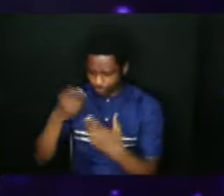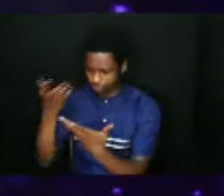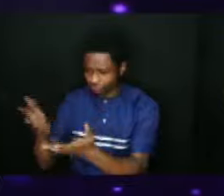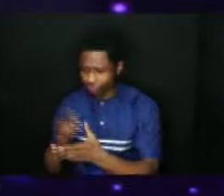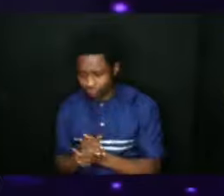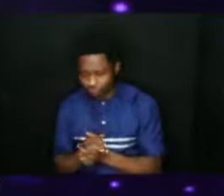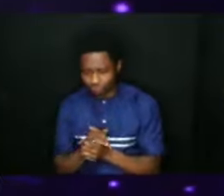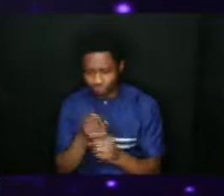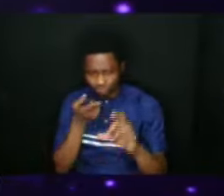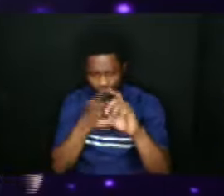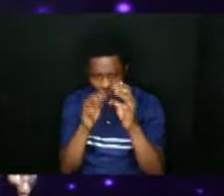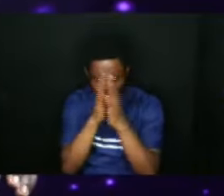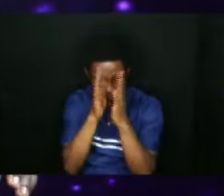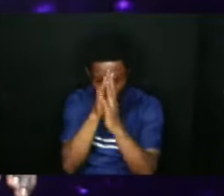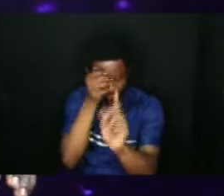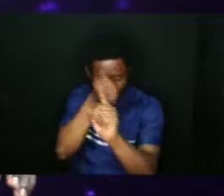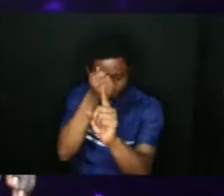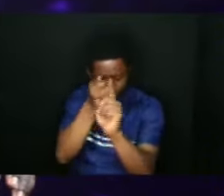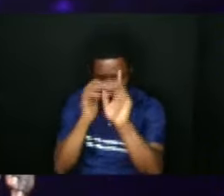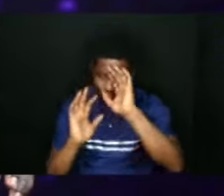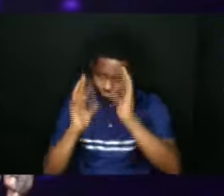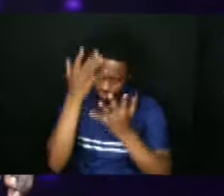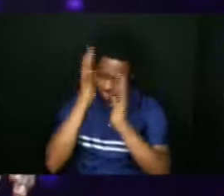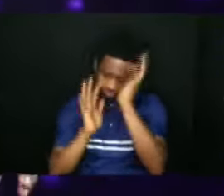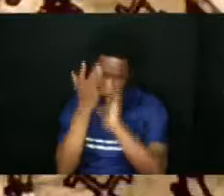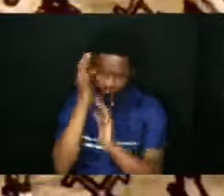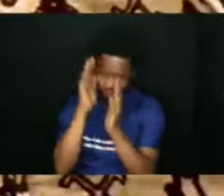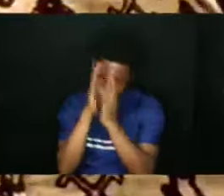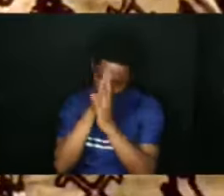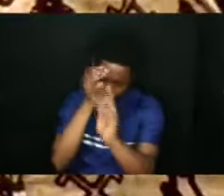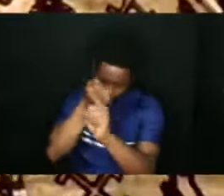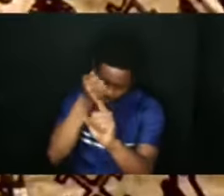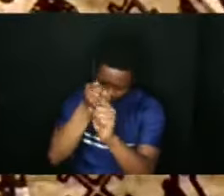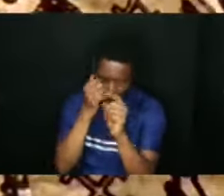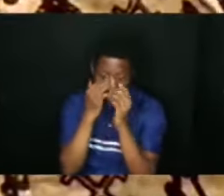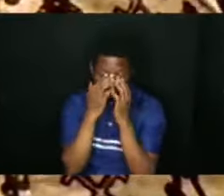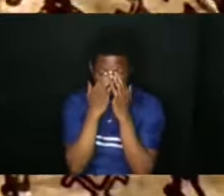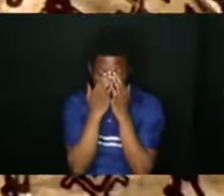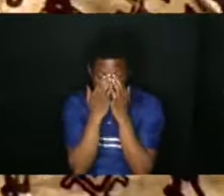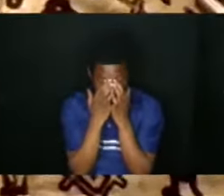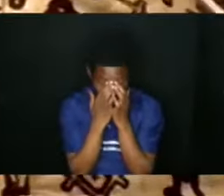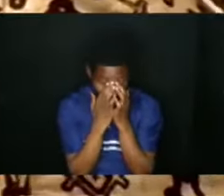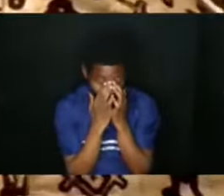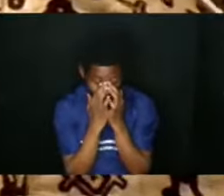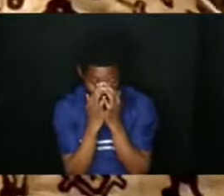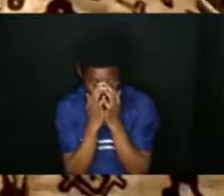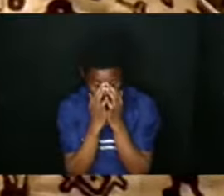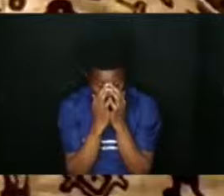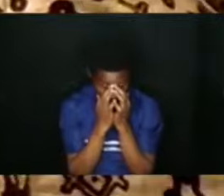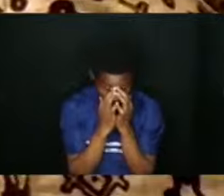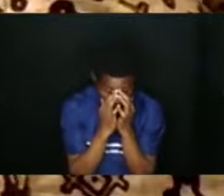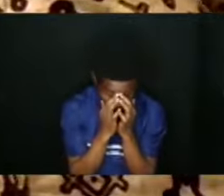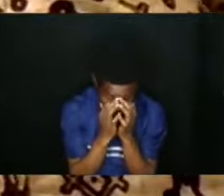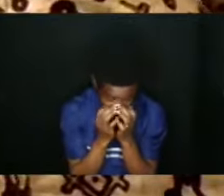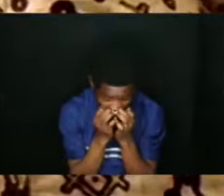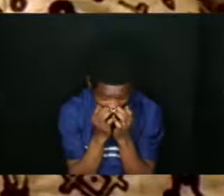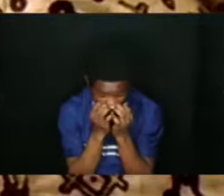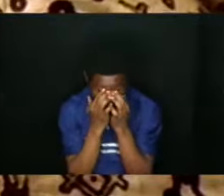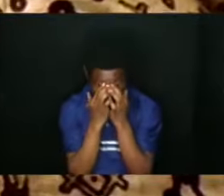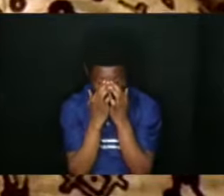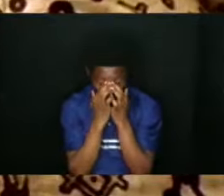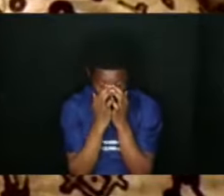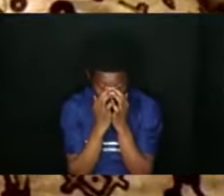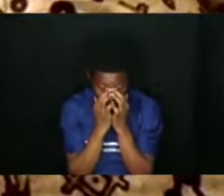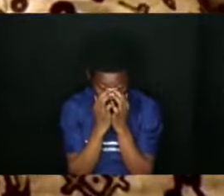Begin to pray wherever you are. Begin to pray wherever you are. Begin to pray wherever you are. In the name